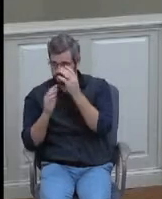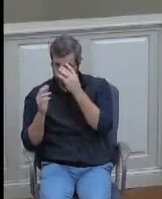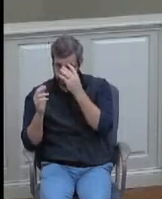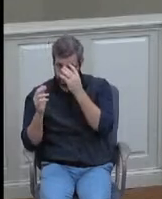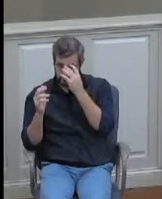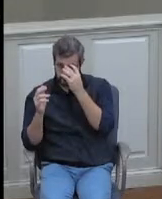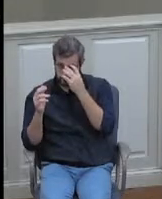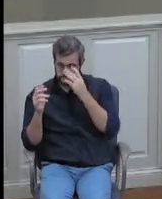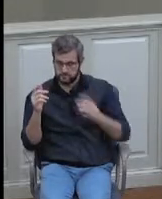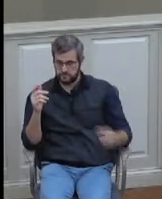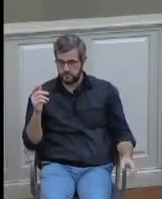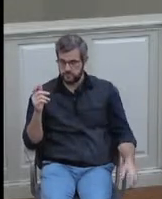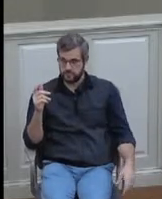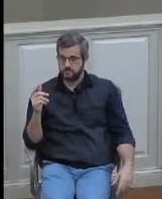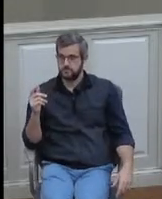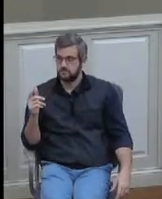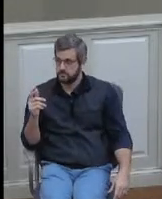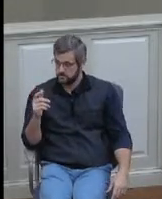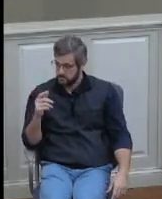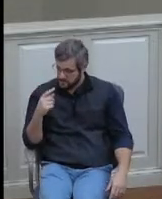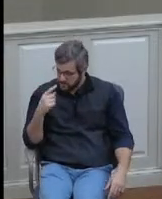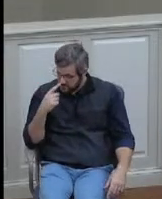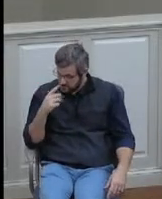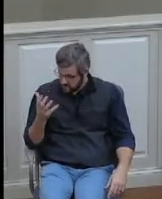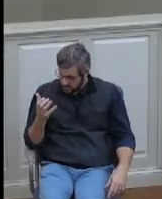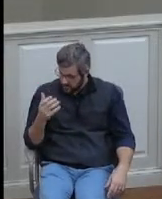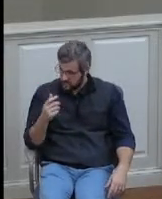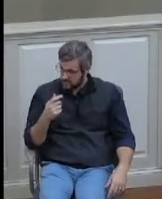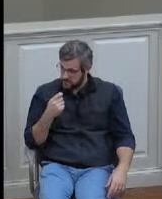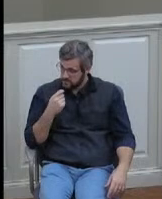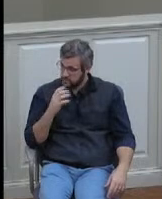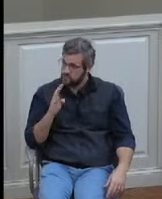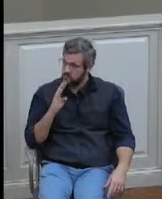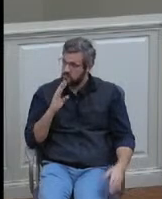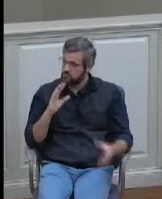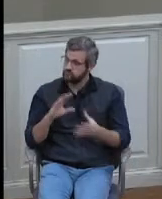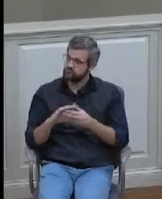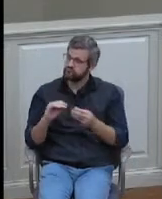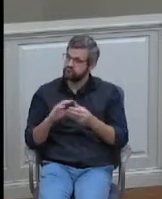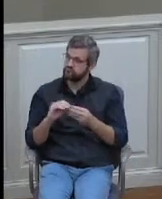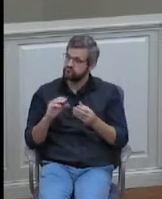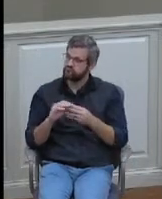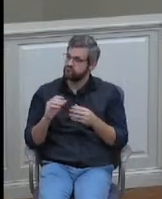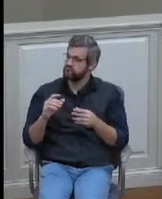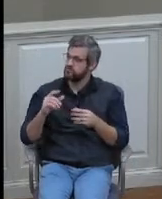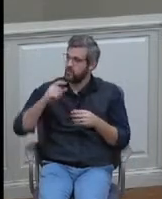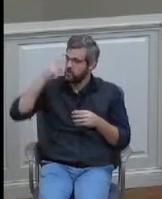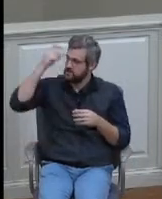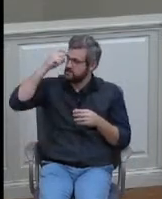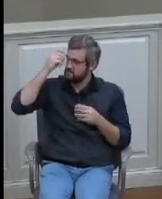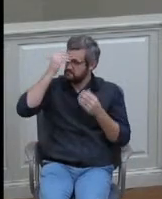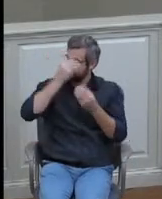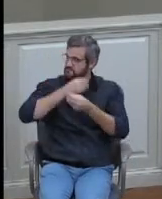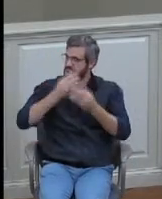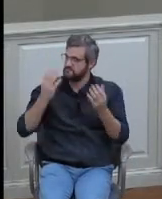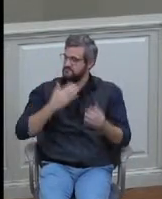Hang on. If you'd like to share some words of wisdom, please do.